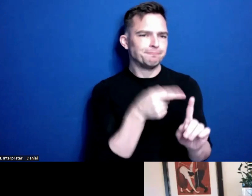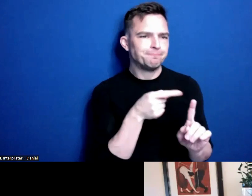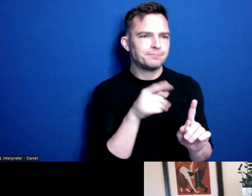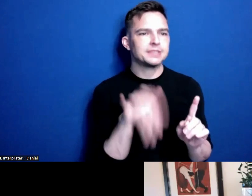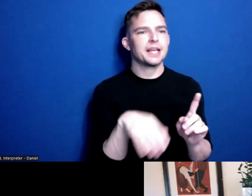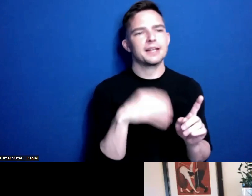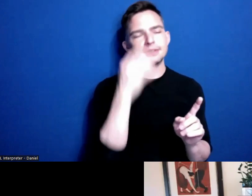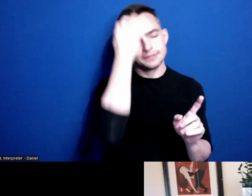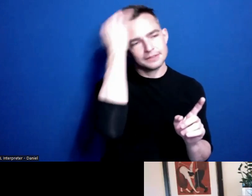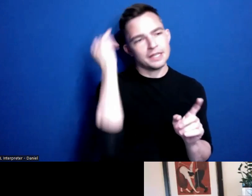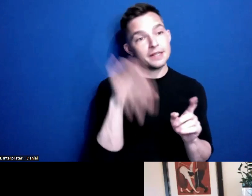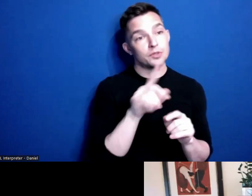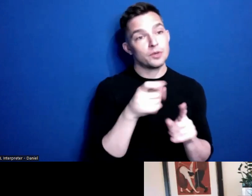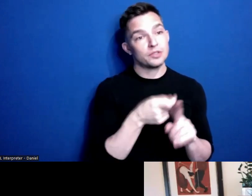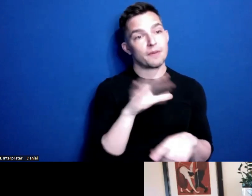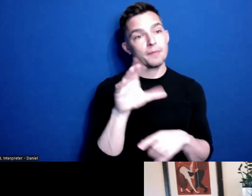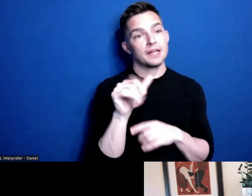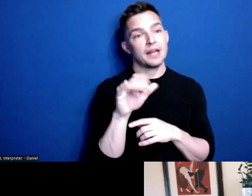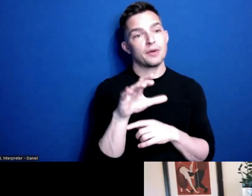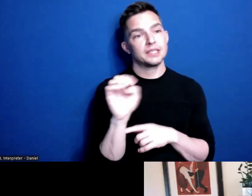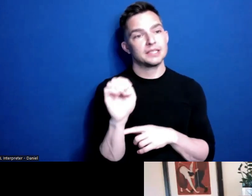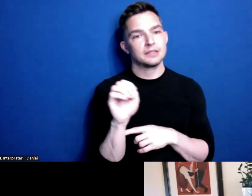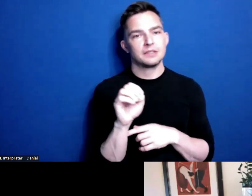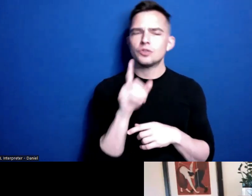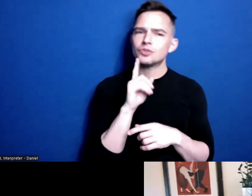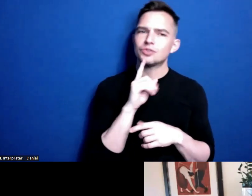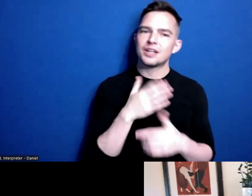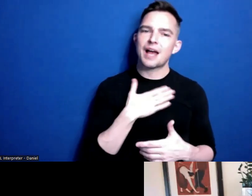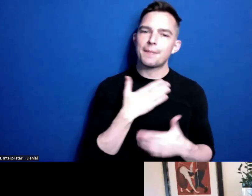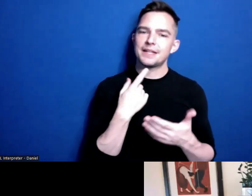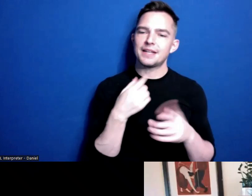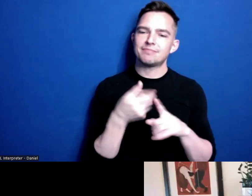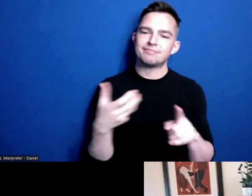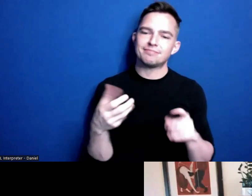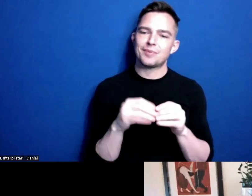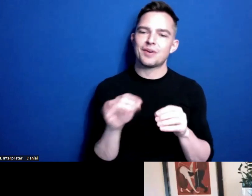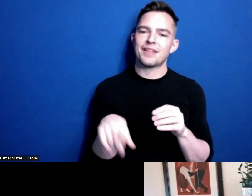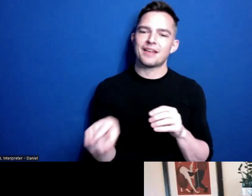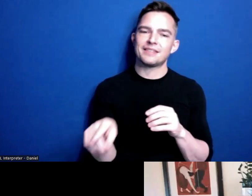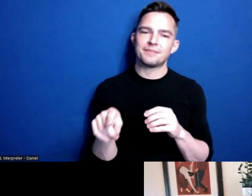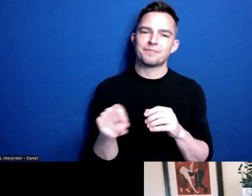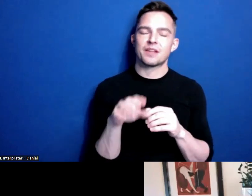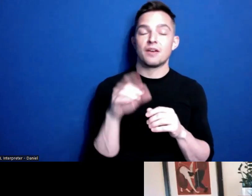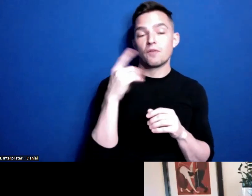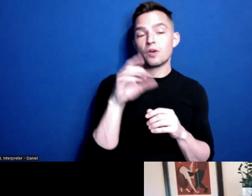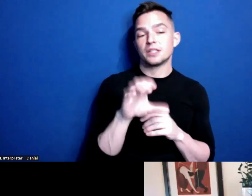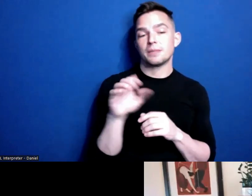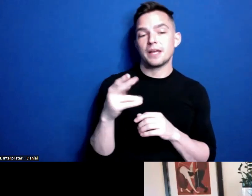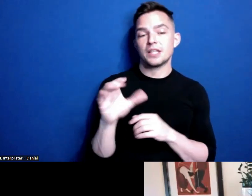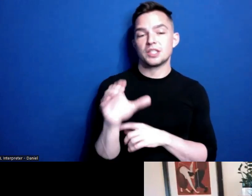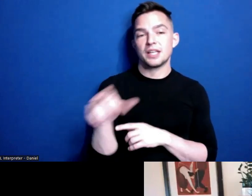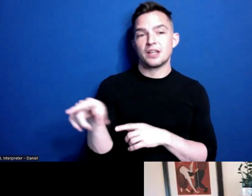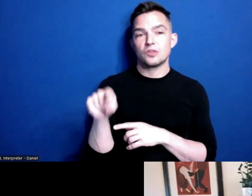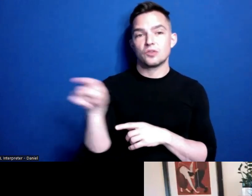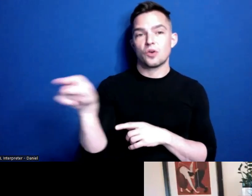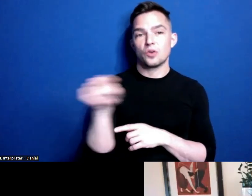question from Clarence. Sure, happy to say a little more, Matt. So for CCBHCs that are